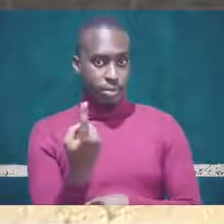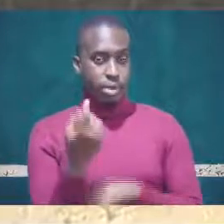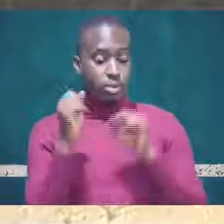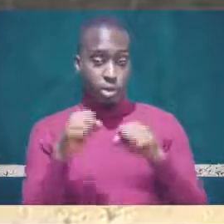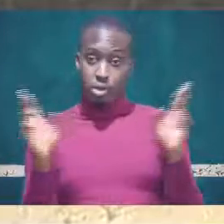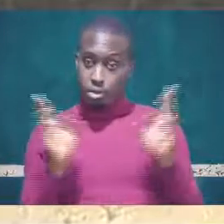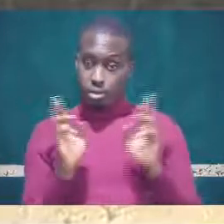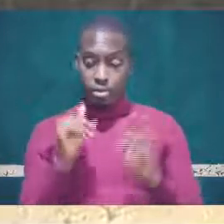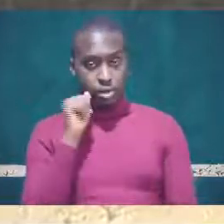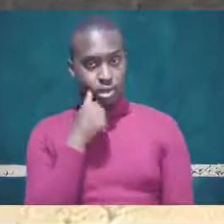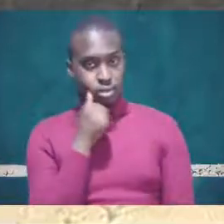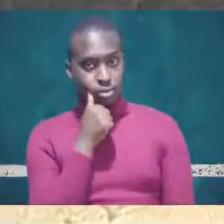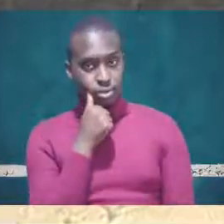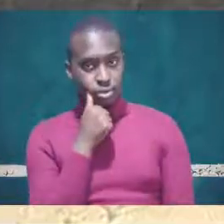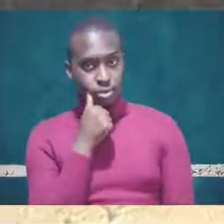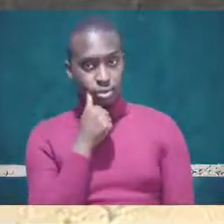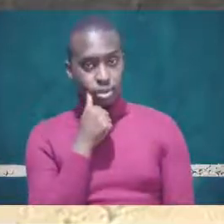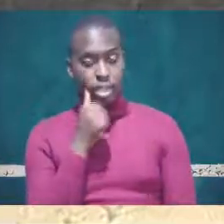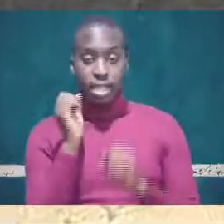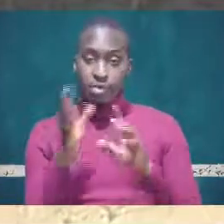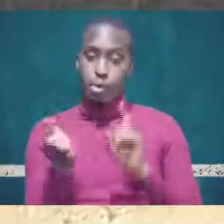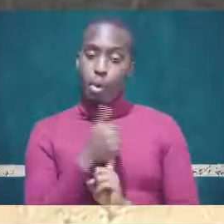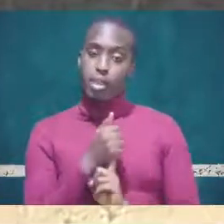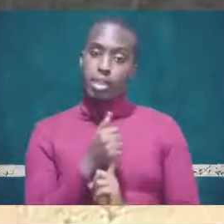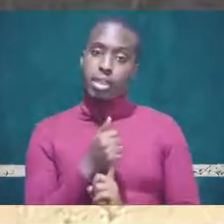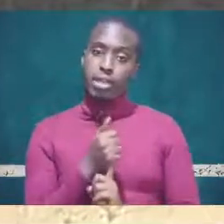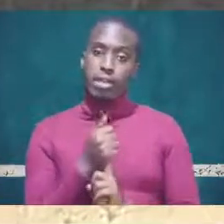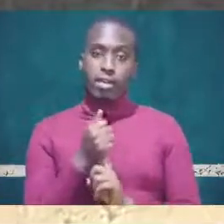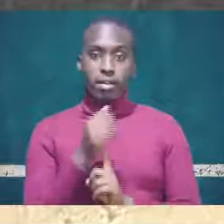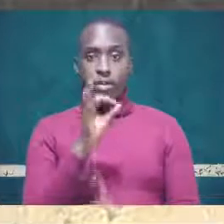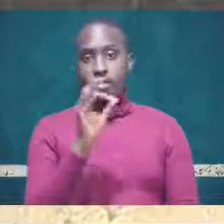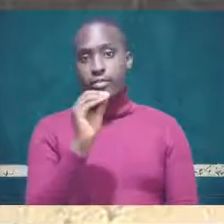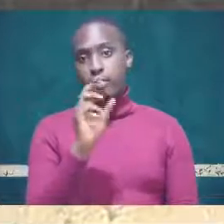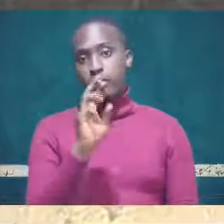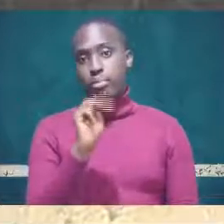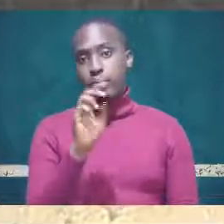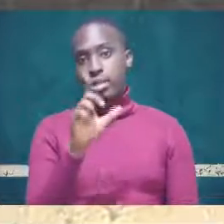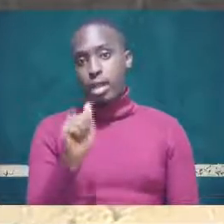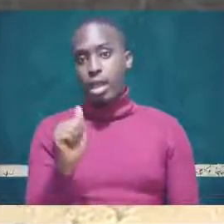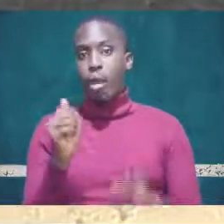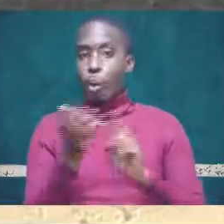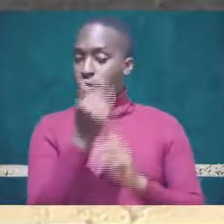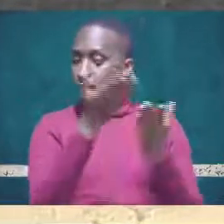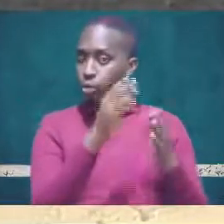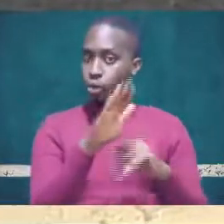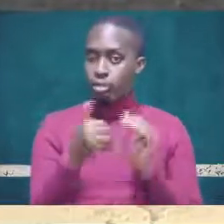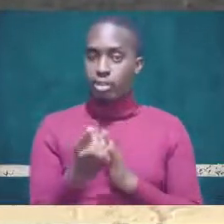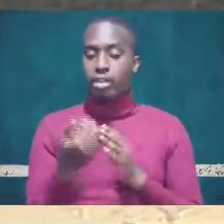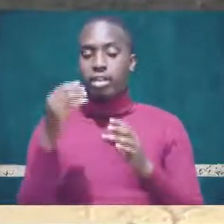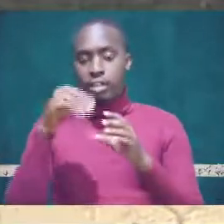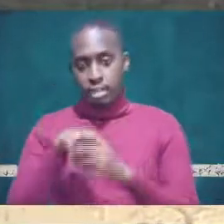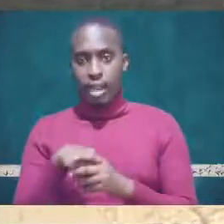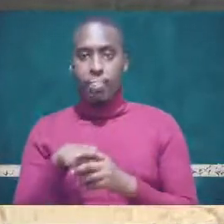be very nice. So once you get a formula and you have 3 quantities, please try to keep your formula in